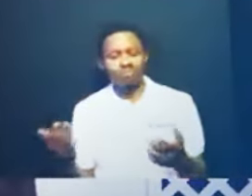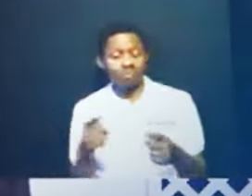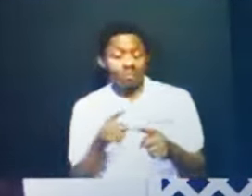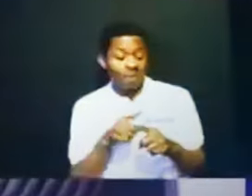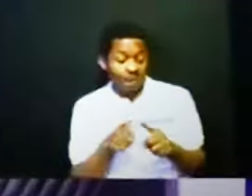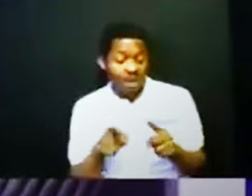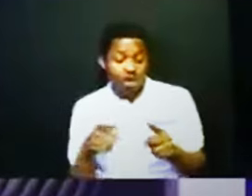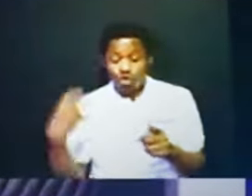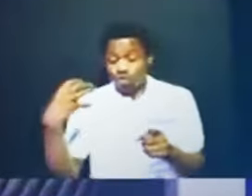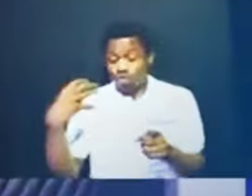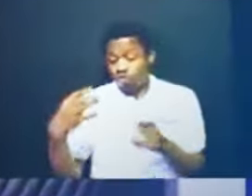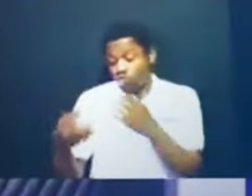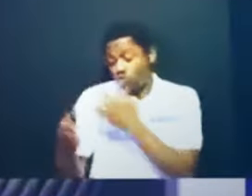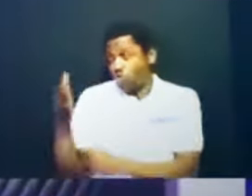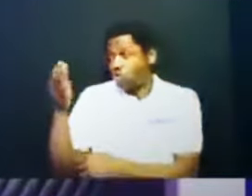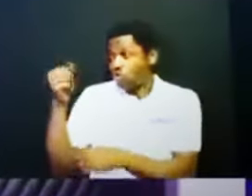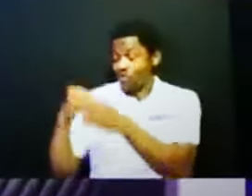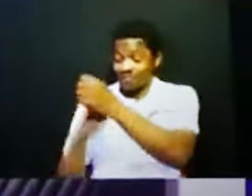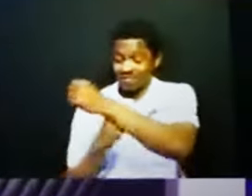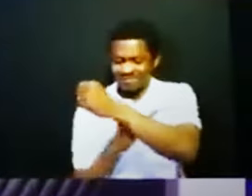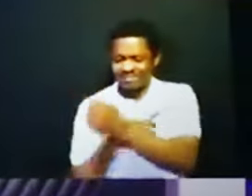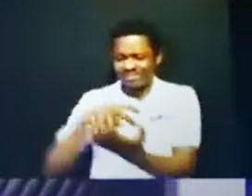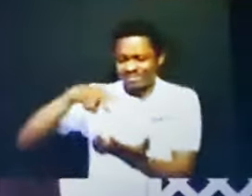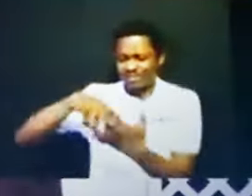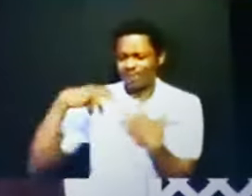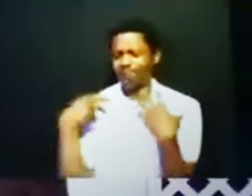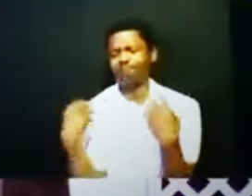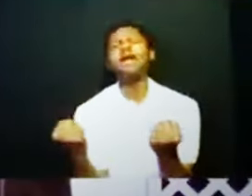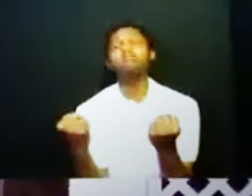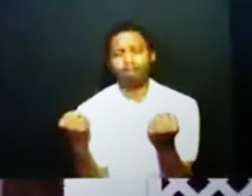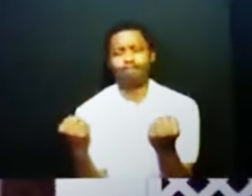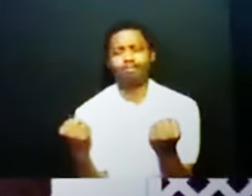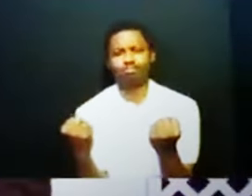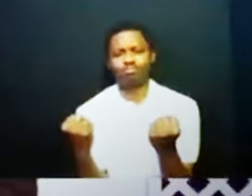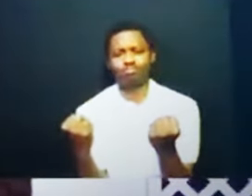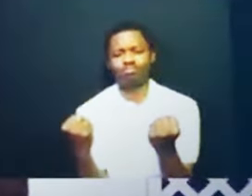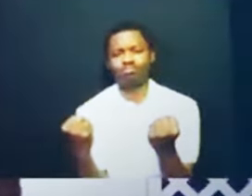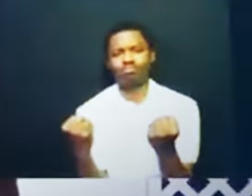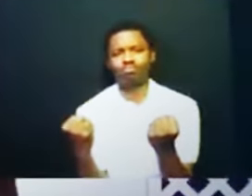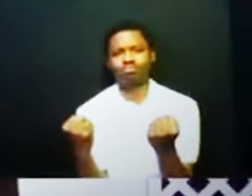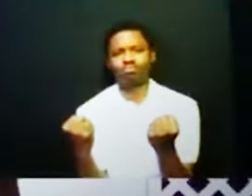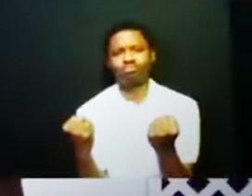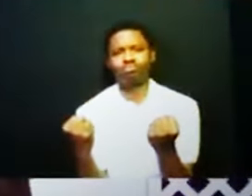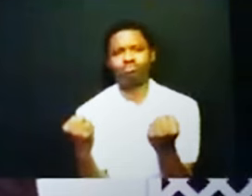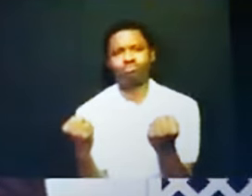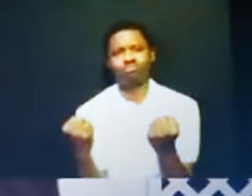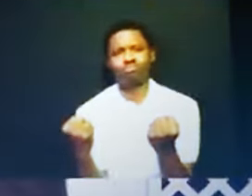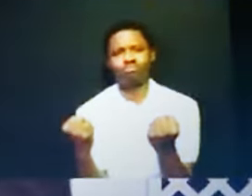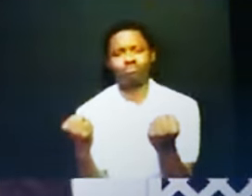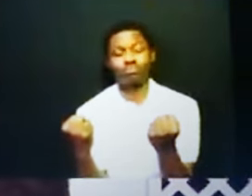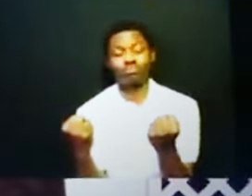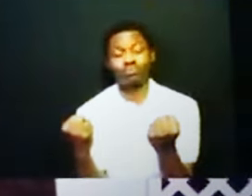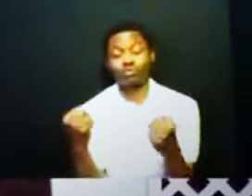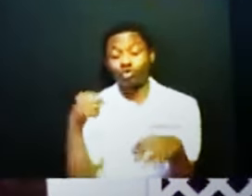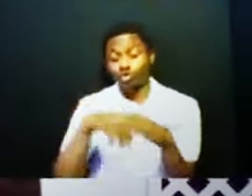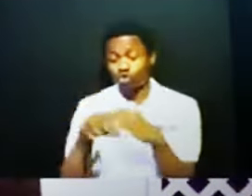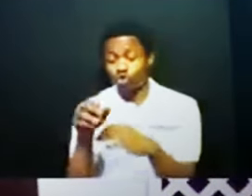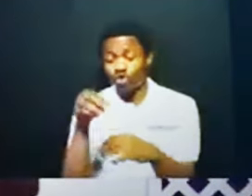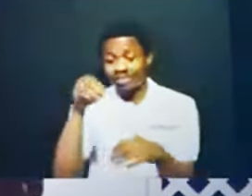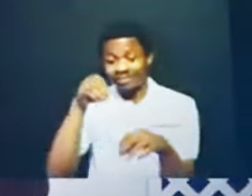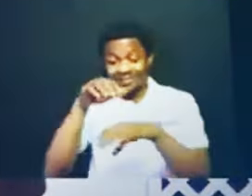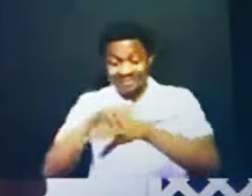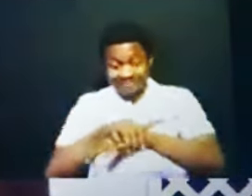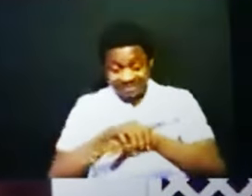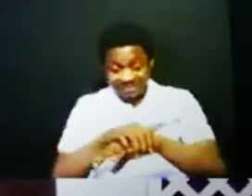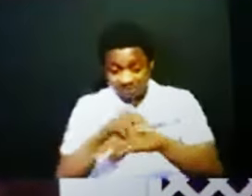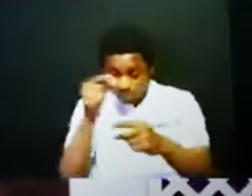Nevertheless, God's solid foundation stands firm. So in English, the word